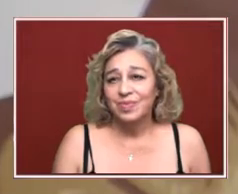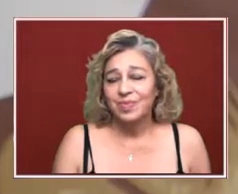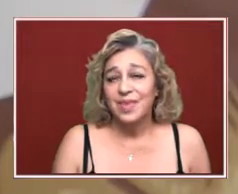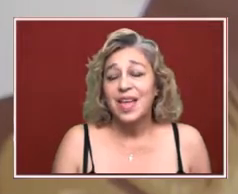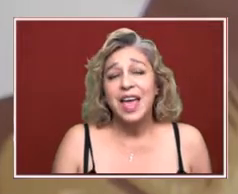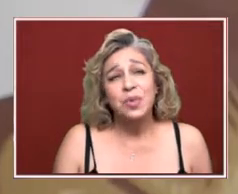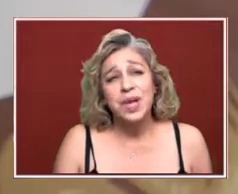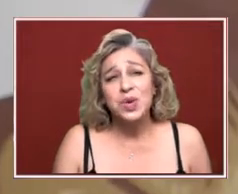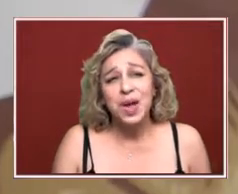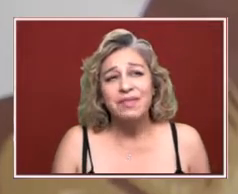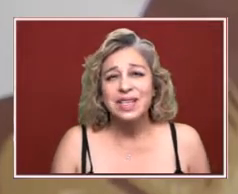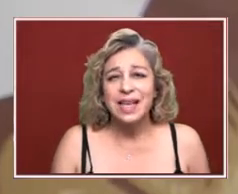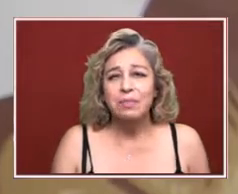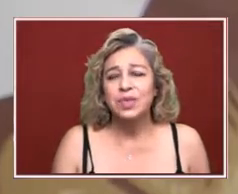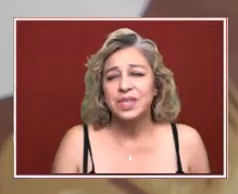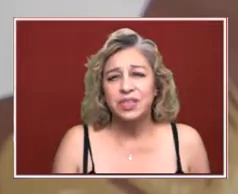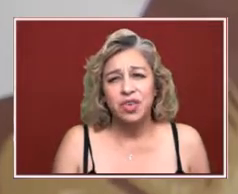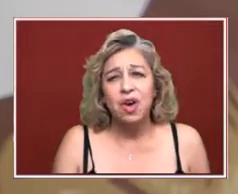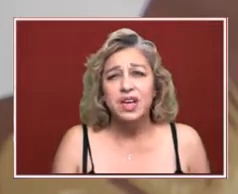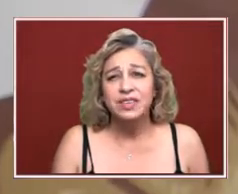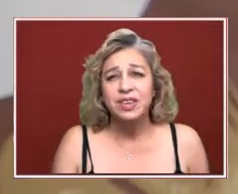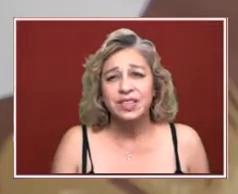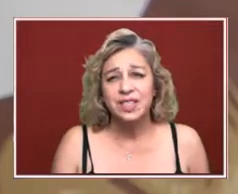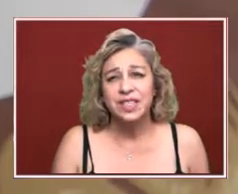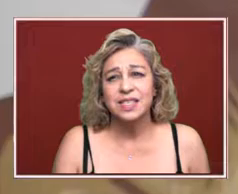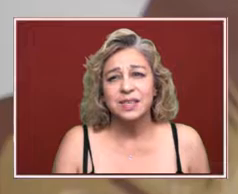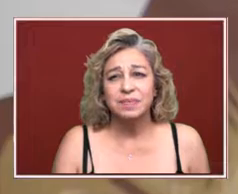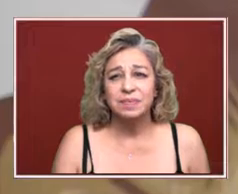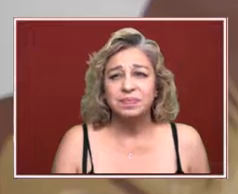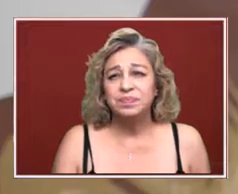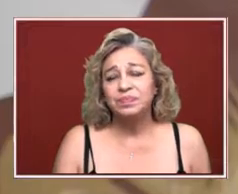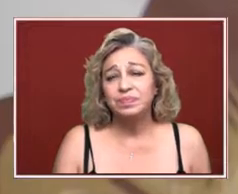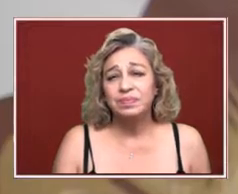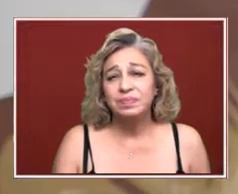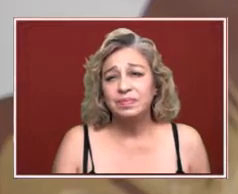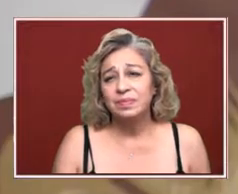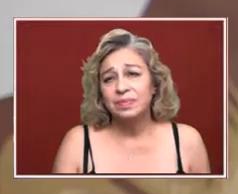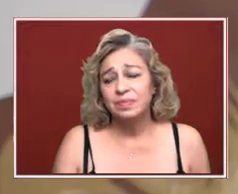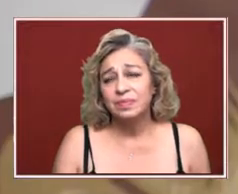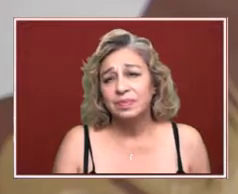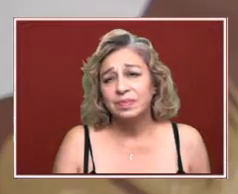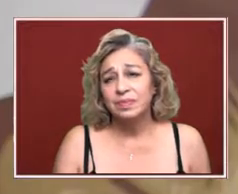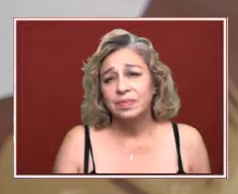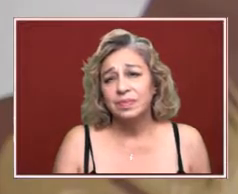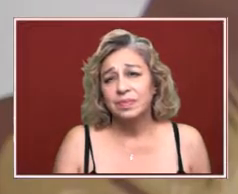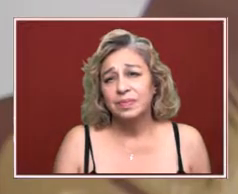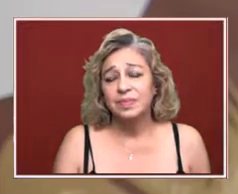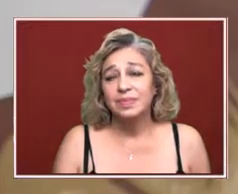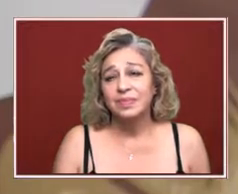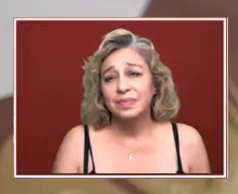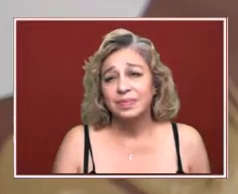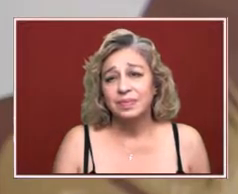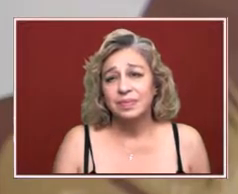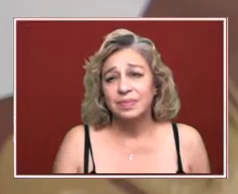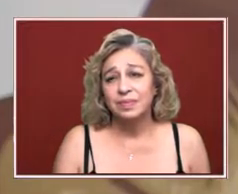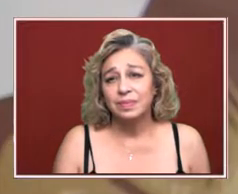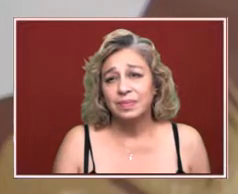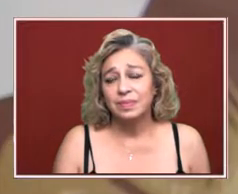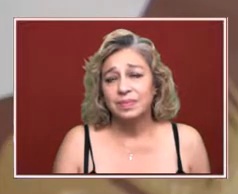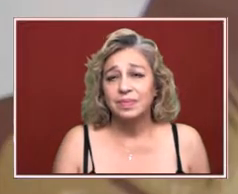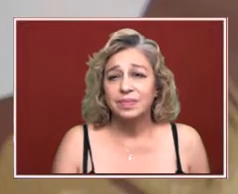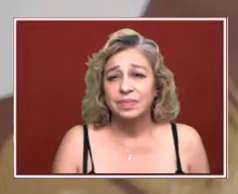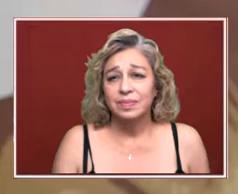dificultades. And we do have examples that there are difficulties. Y que son muy contadas los